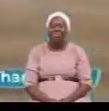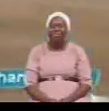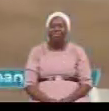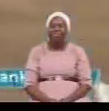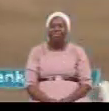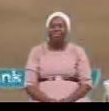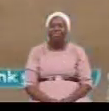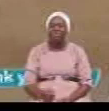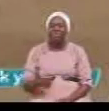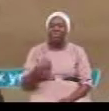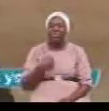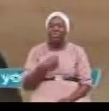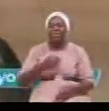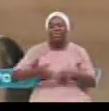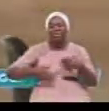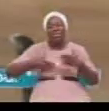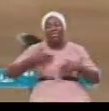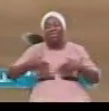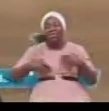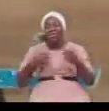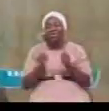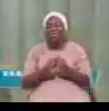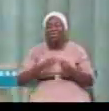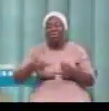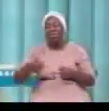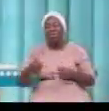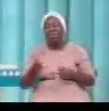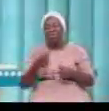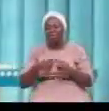We rejoice with others, but check yourself.